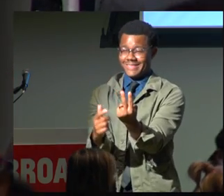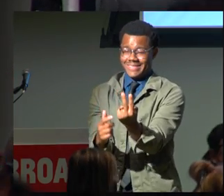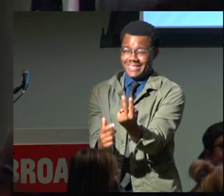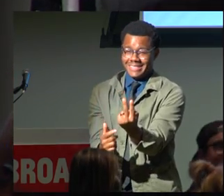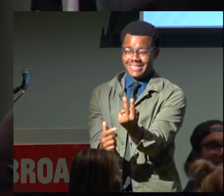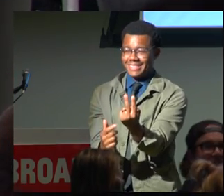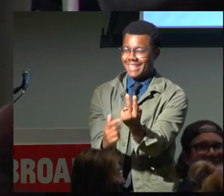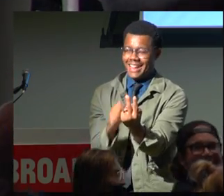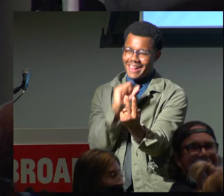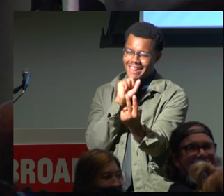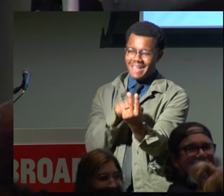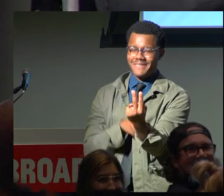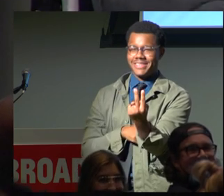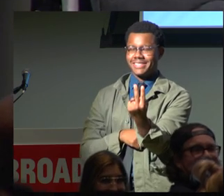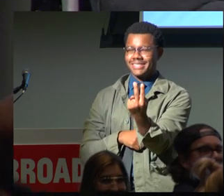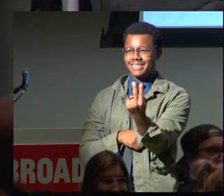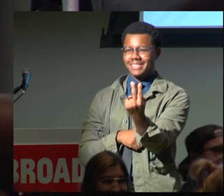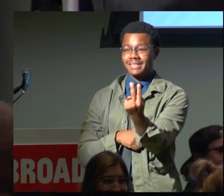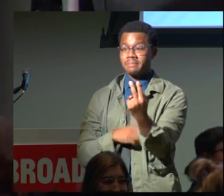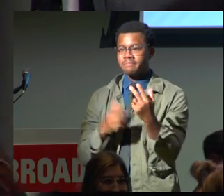good at the